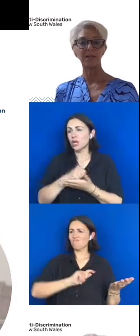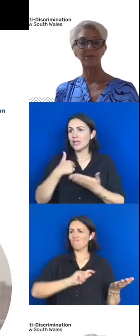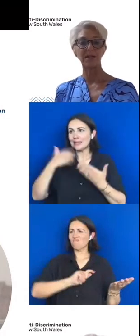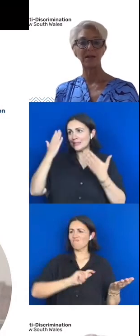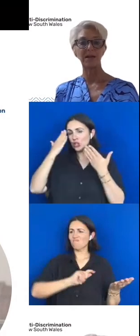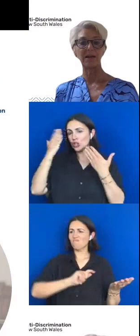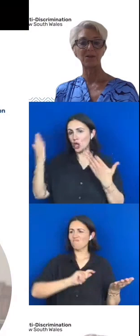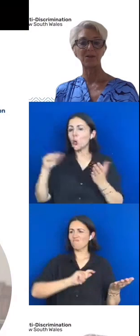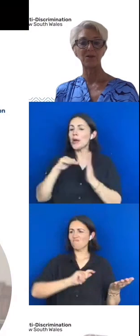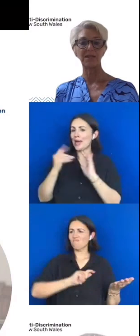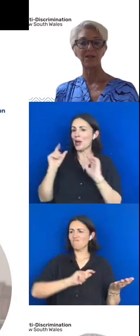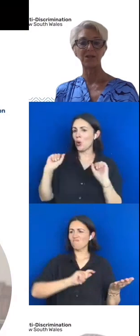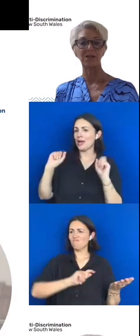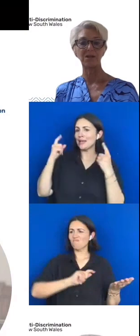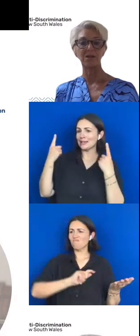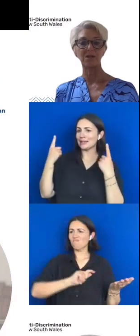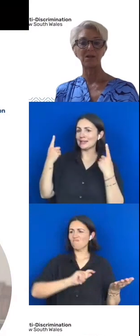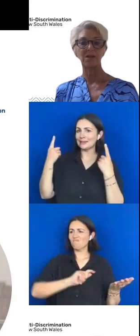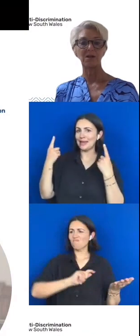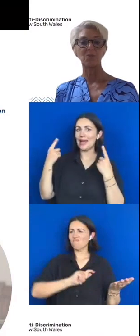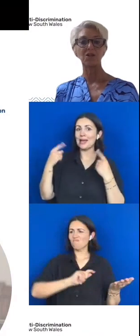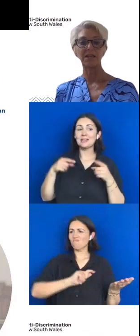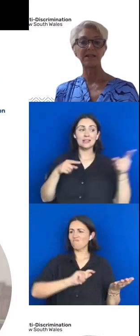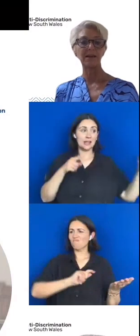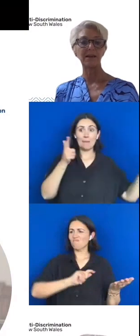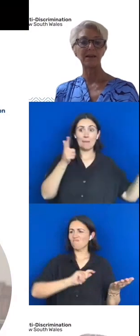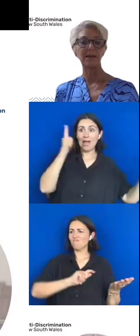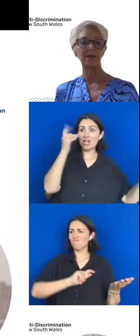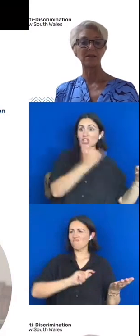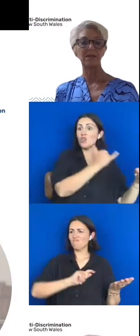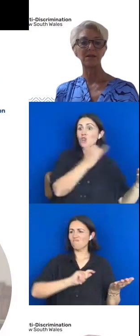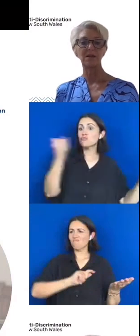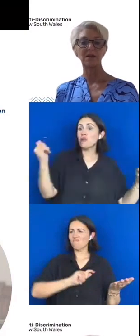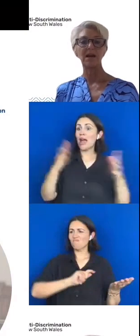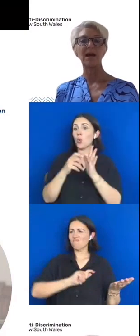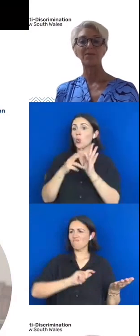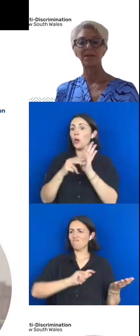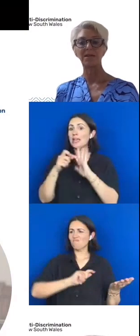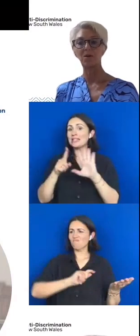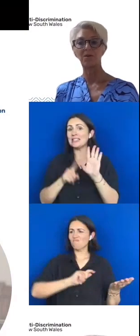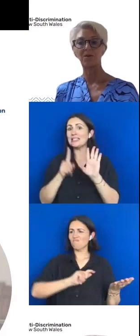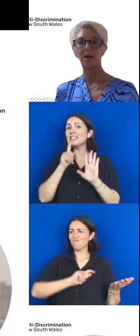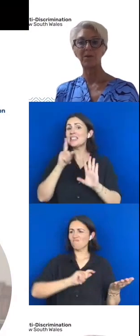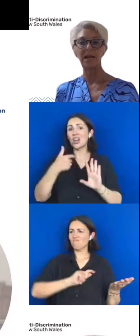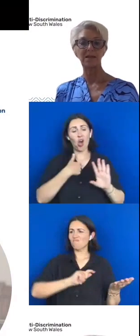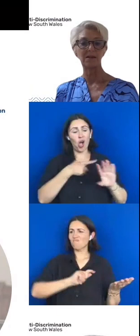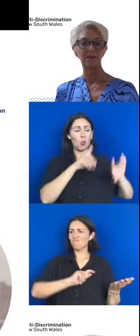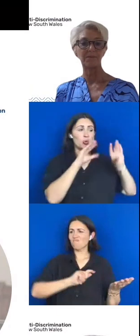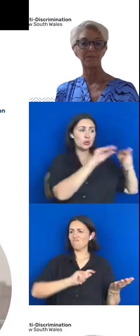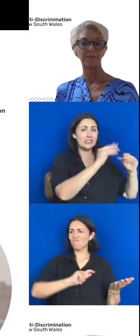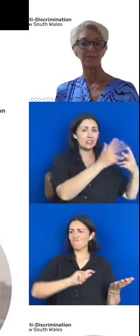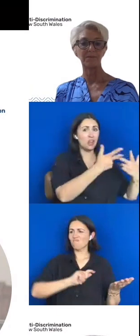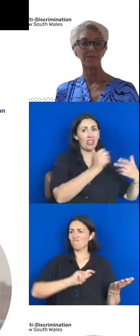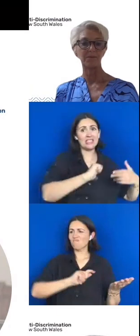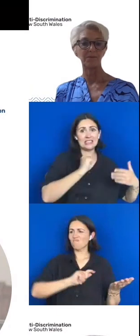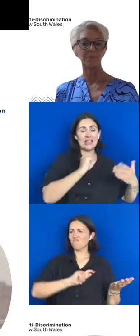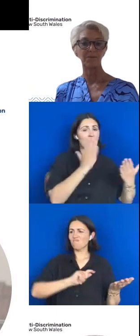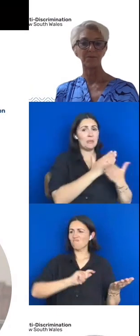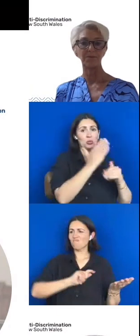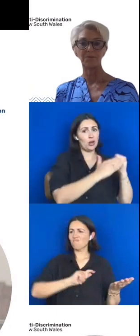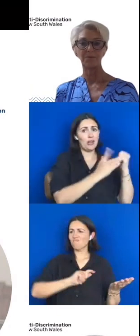welcomed Wendy back to the petrol station, which she accepted, and this resolved the complaint.